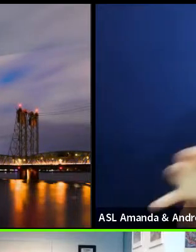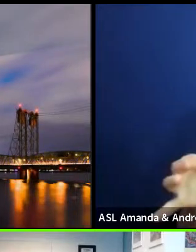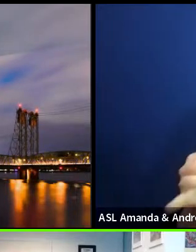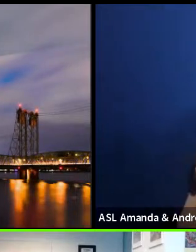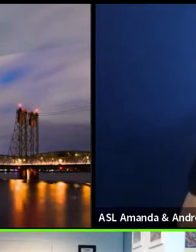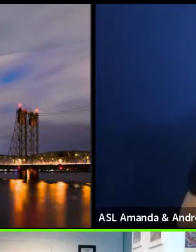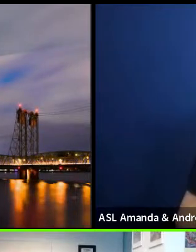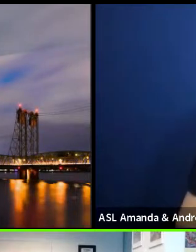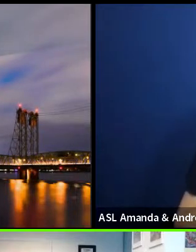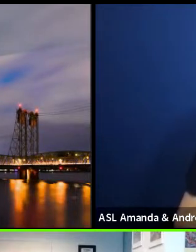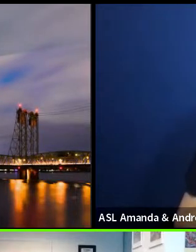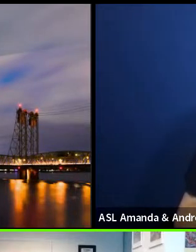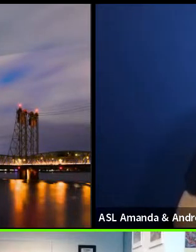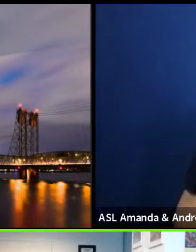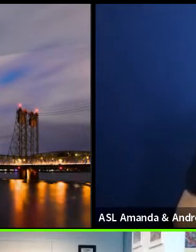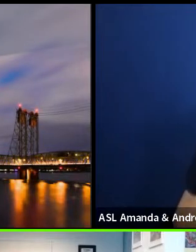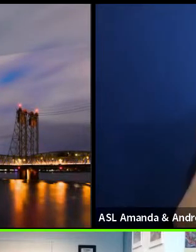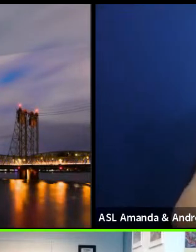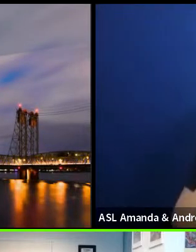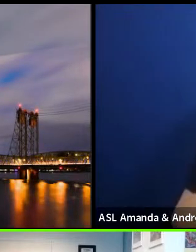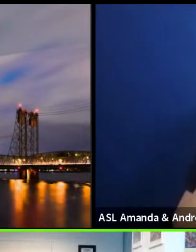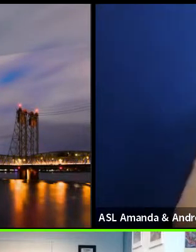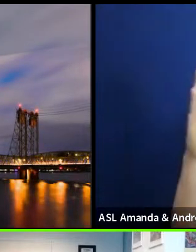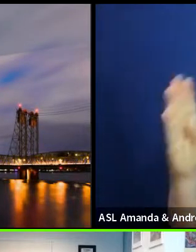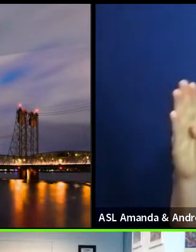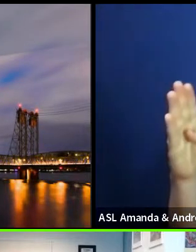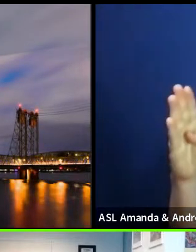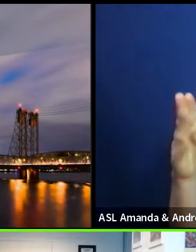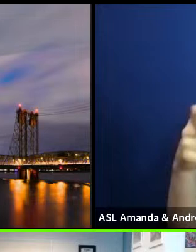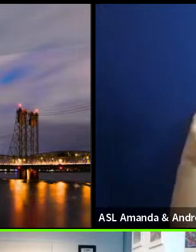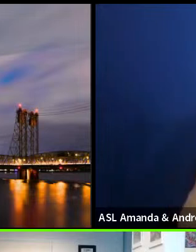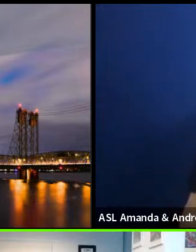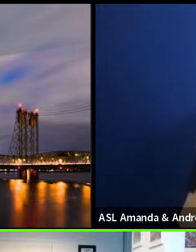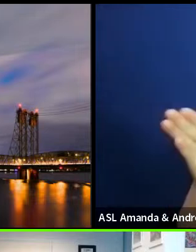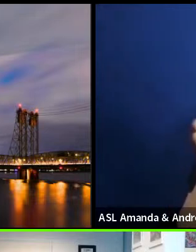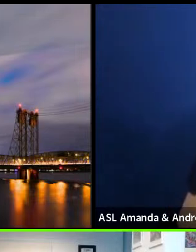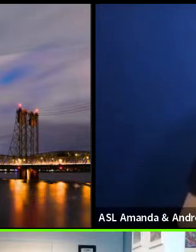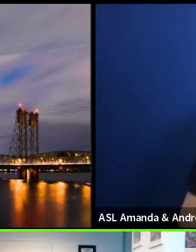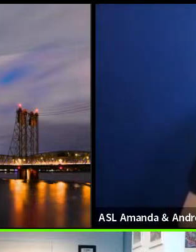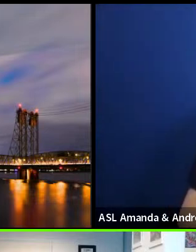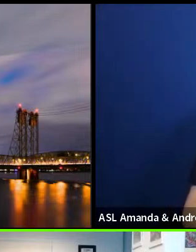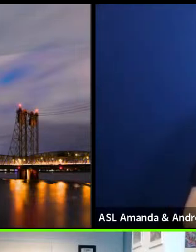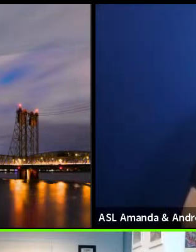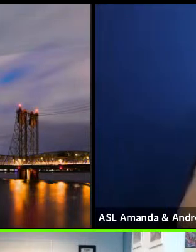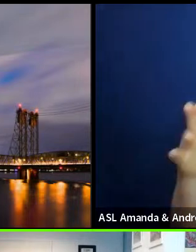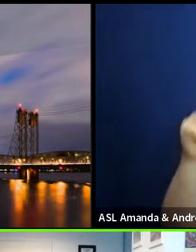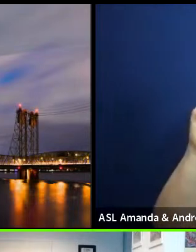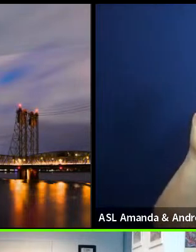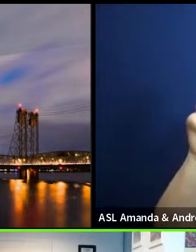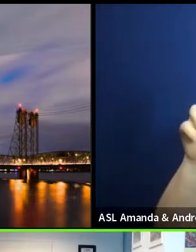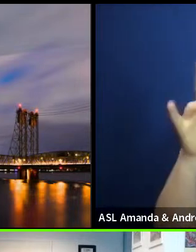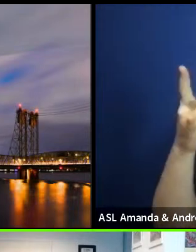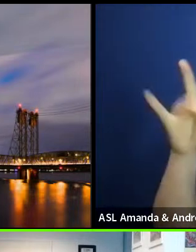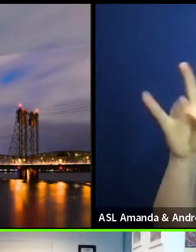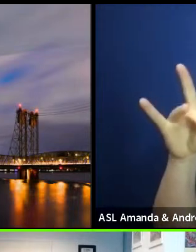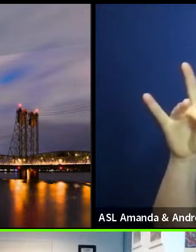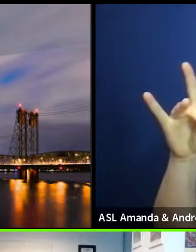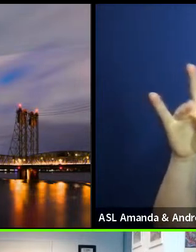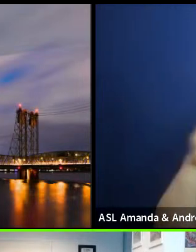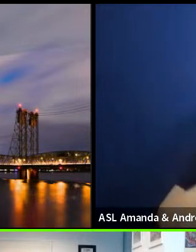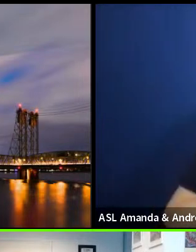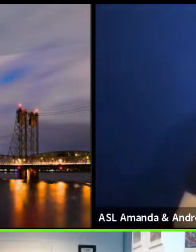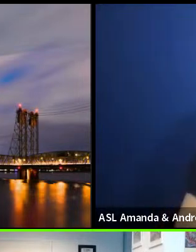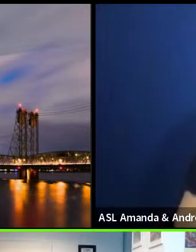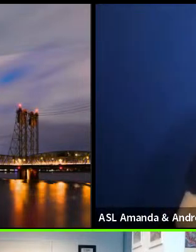official 60-day public comment period, which will run through November 18th. The draft supplemental